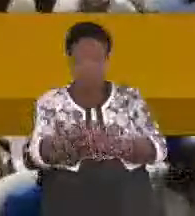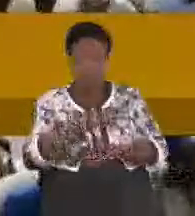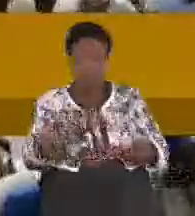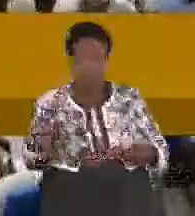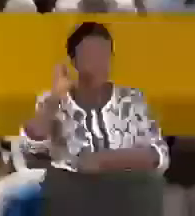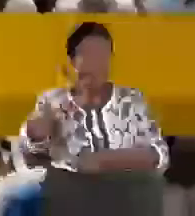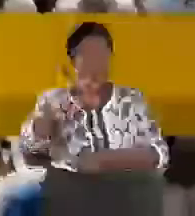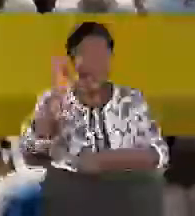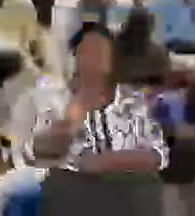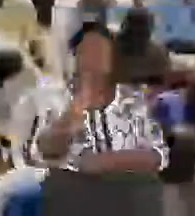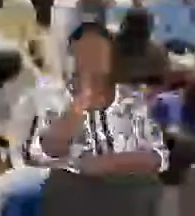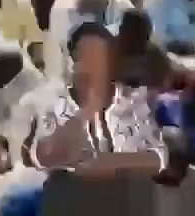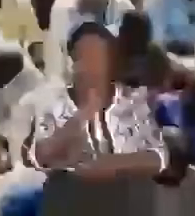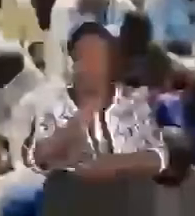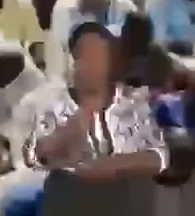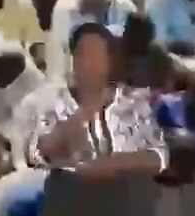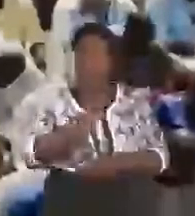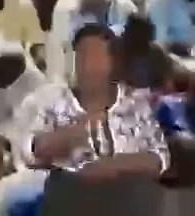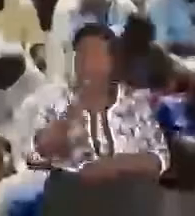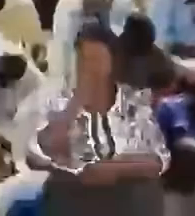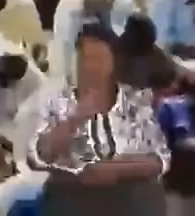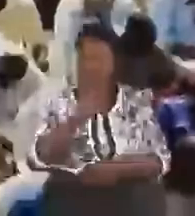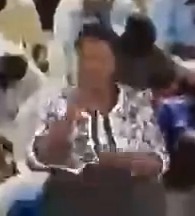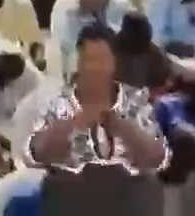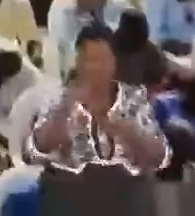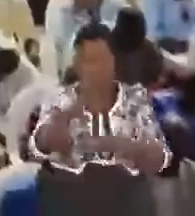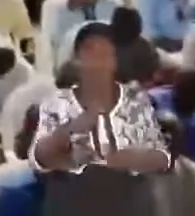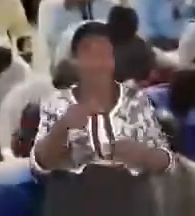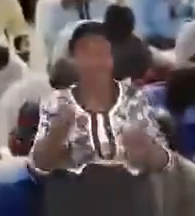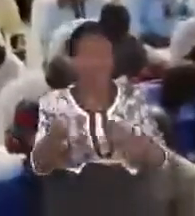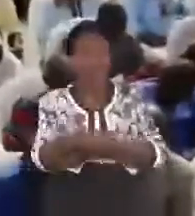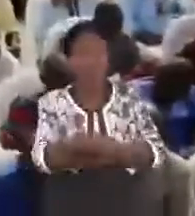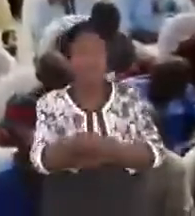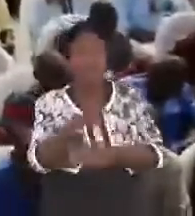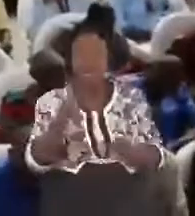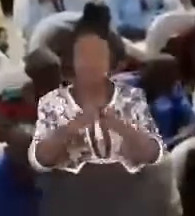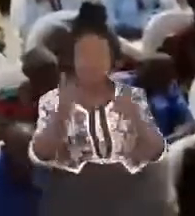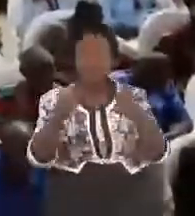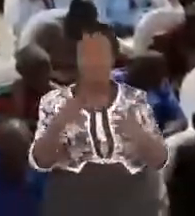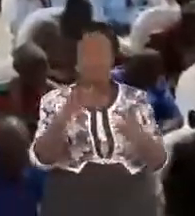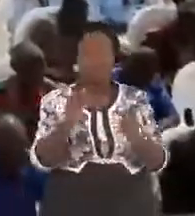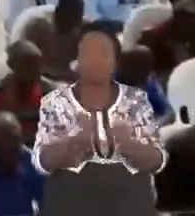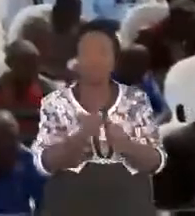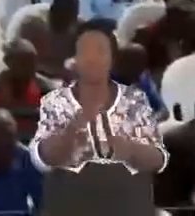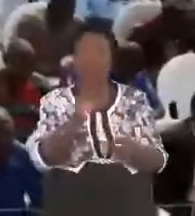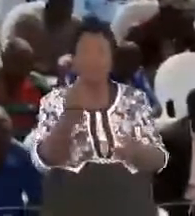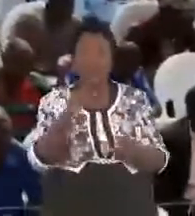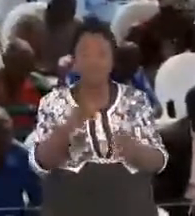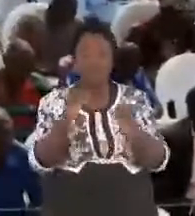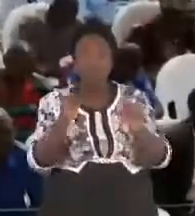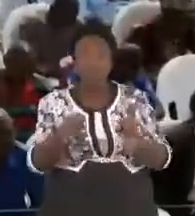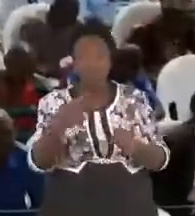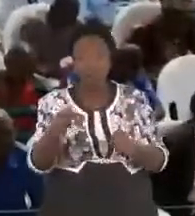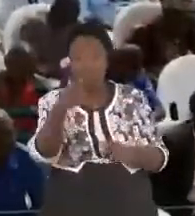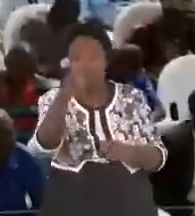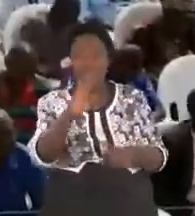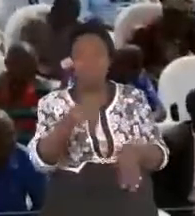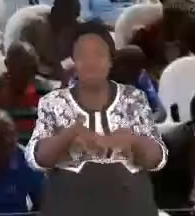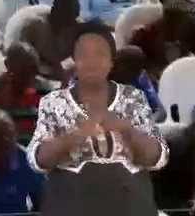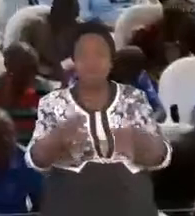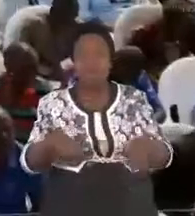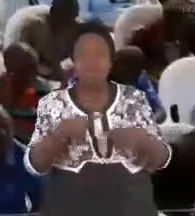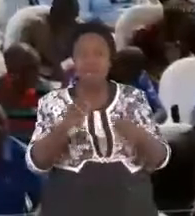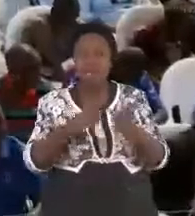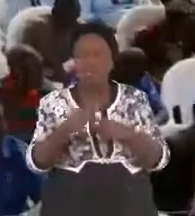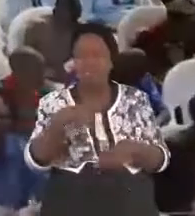am to you today, as you are hungry for the power of God in your life. He says, I'm still